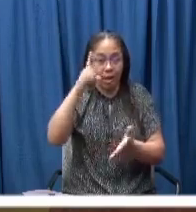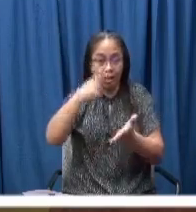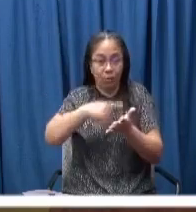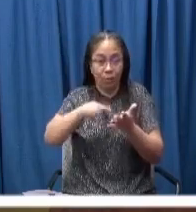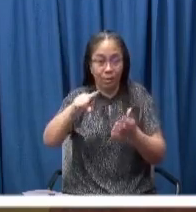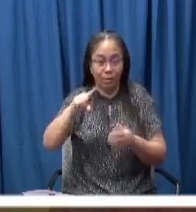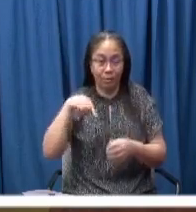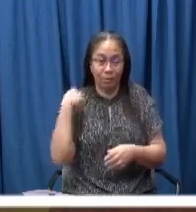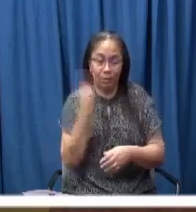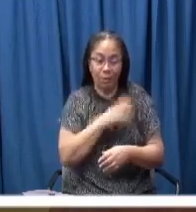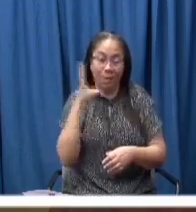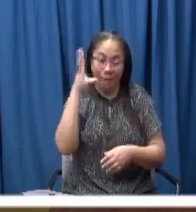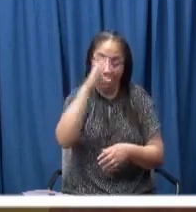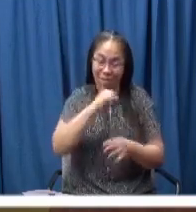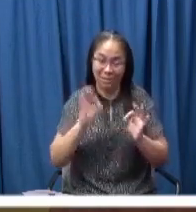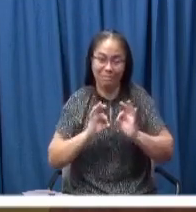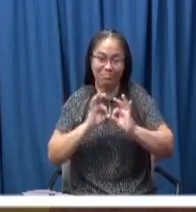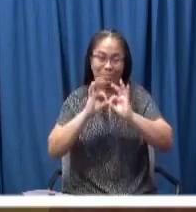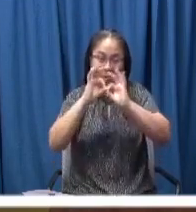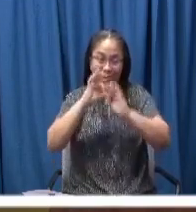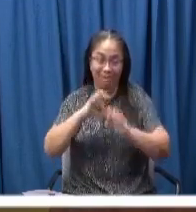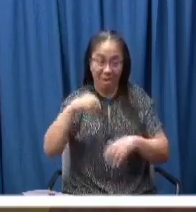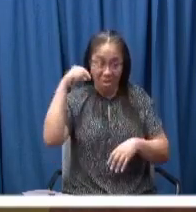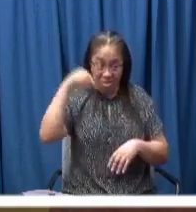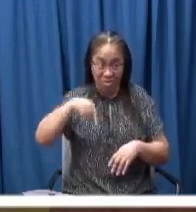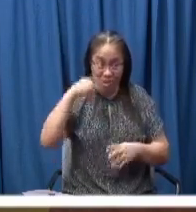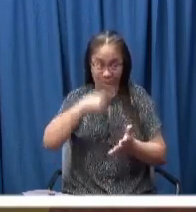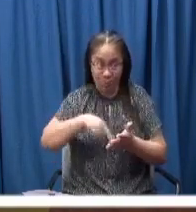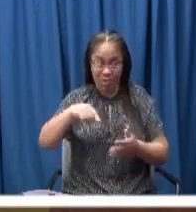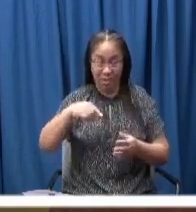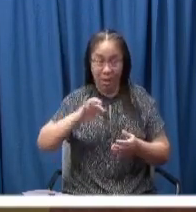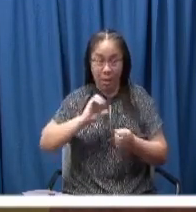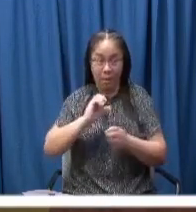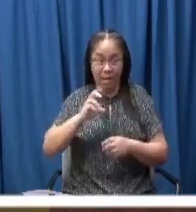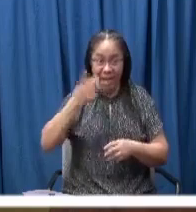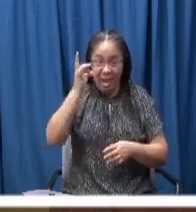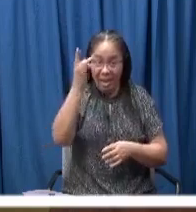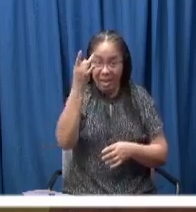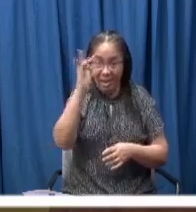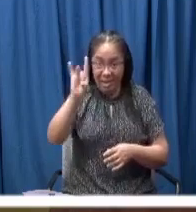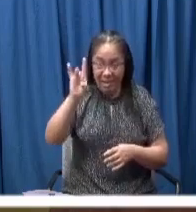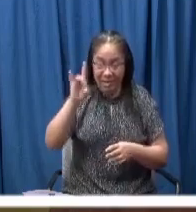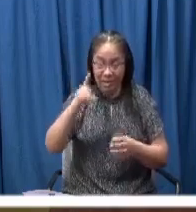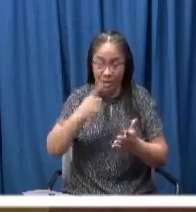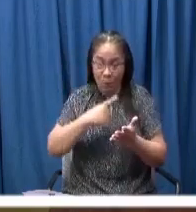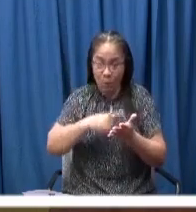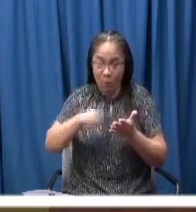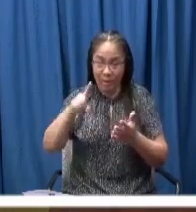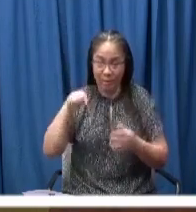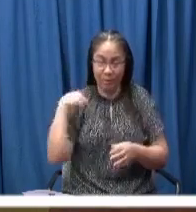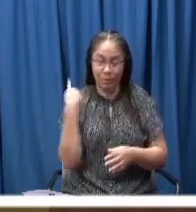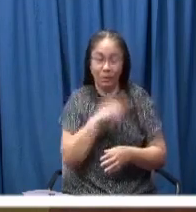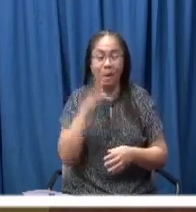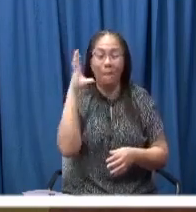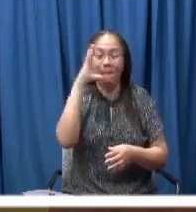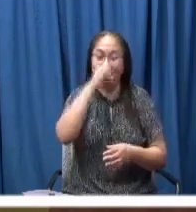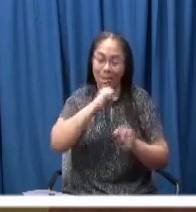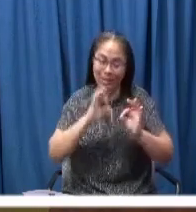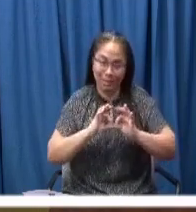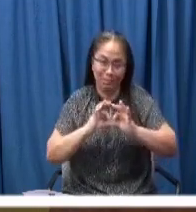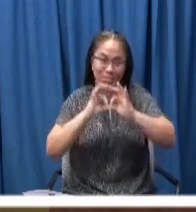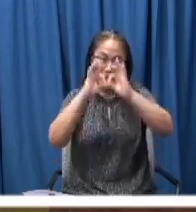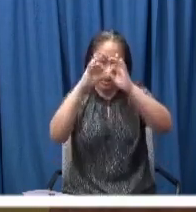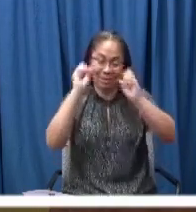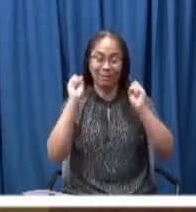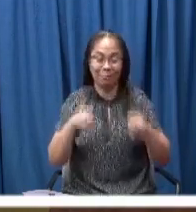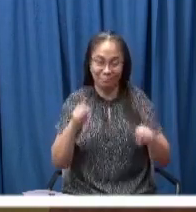been to Mass. It's 8 weeks, you know. Yeah, this is the 8th week. This is the 8th week. We're feeling it already. 8